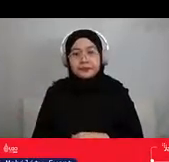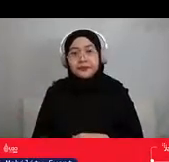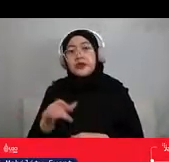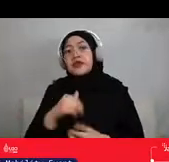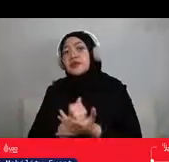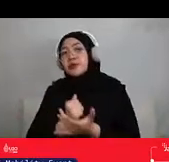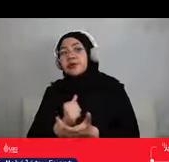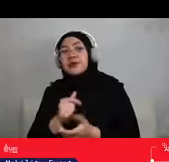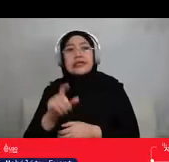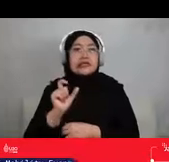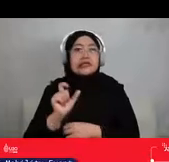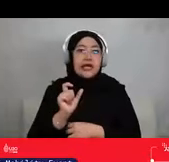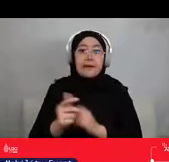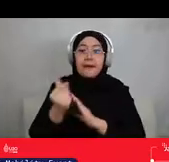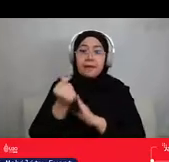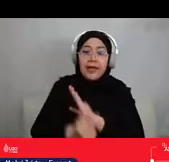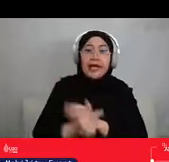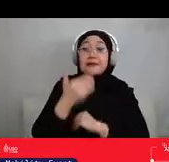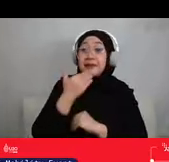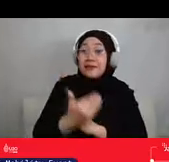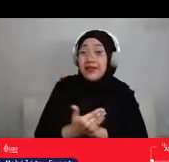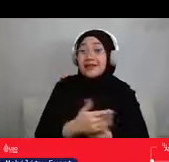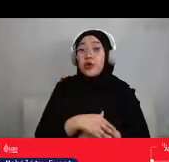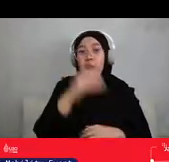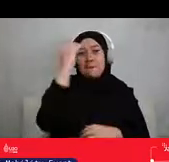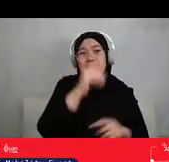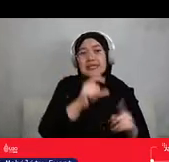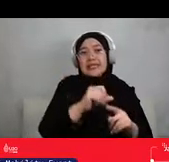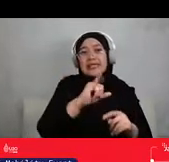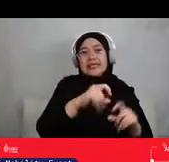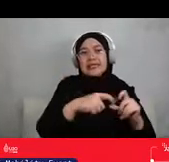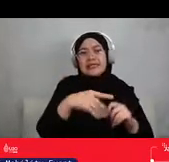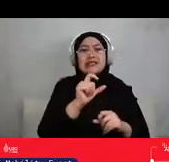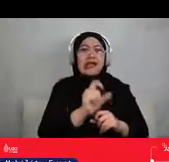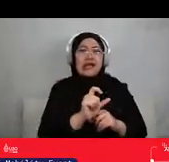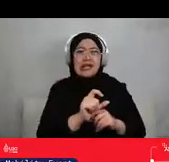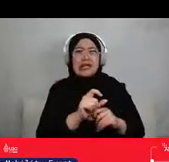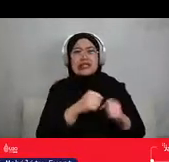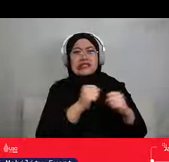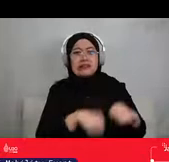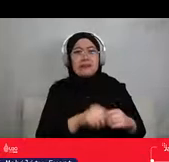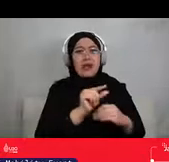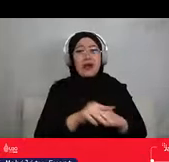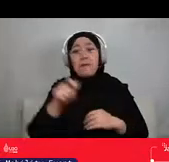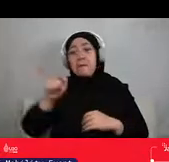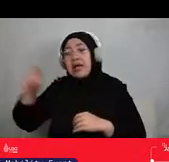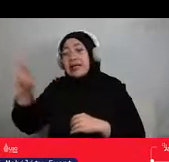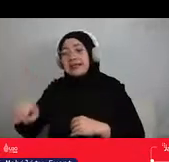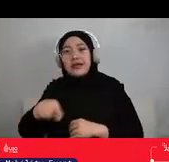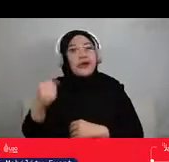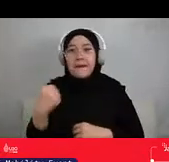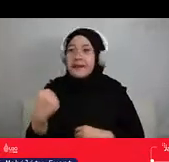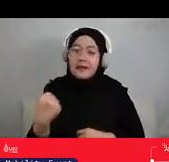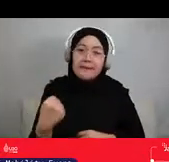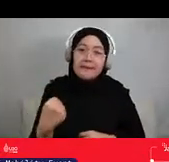buses is not going to work for electric buses. Next slide, please. So what are the differences?